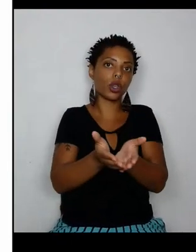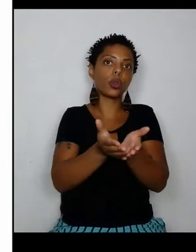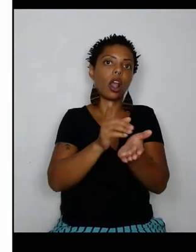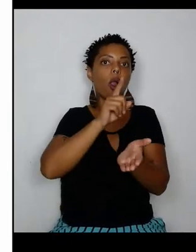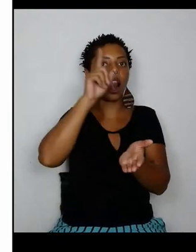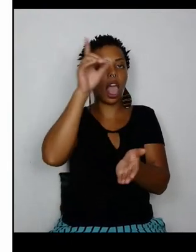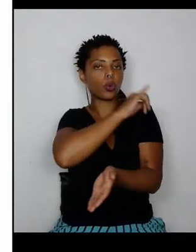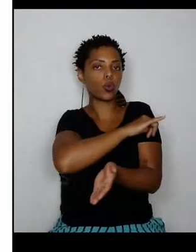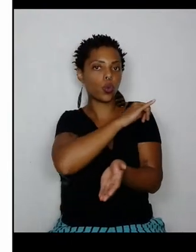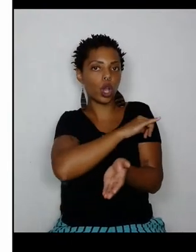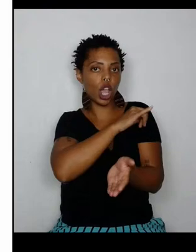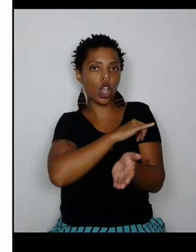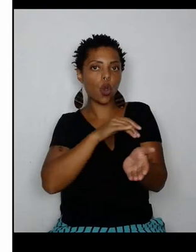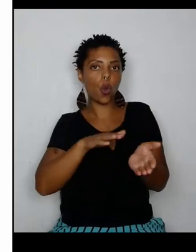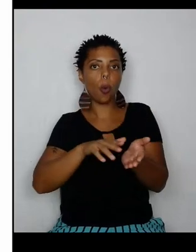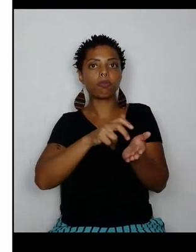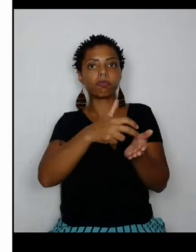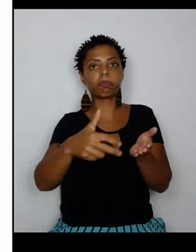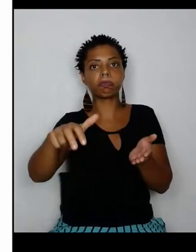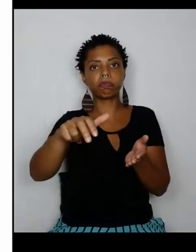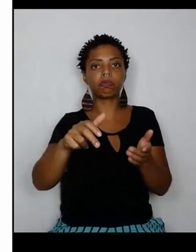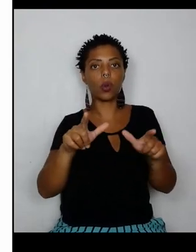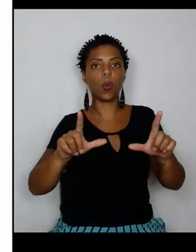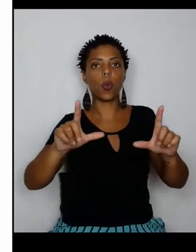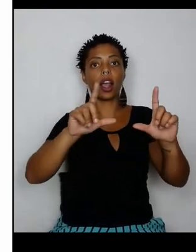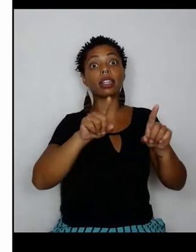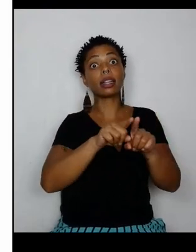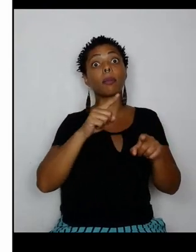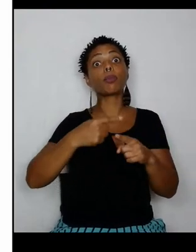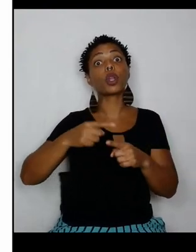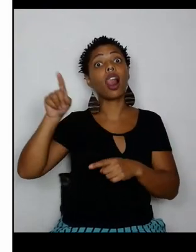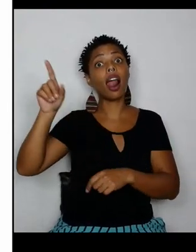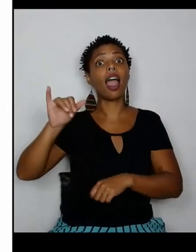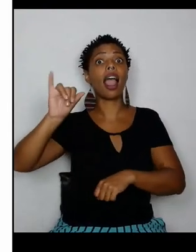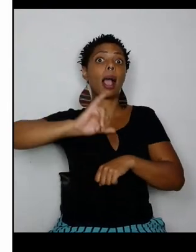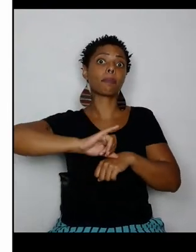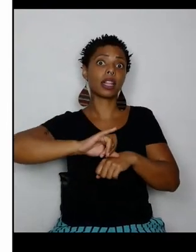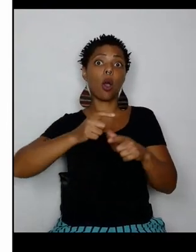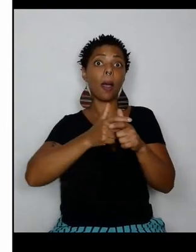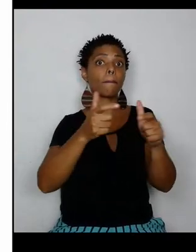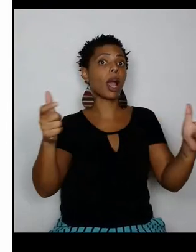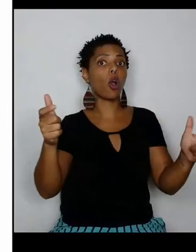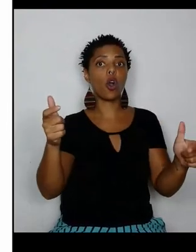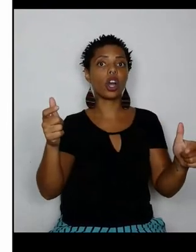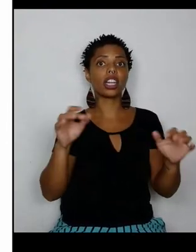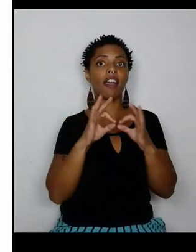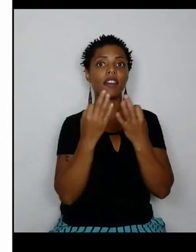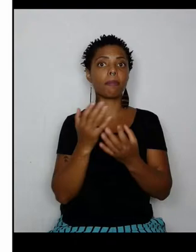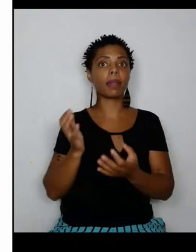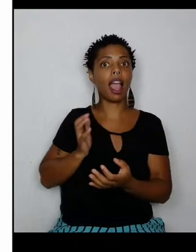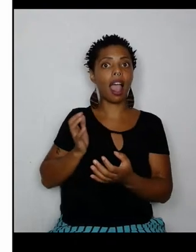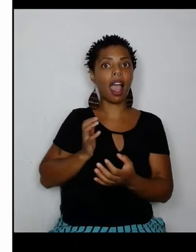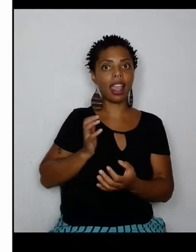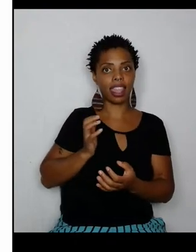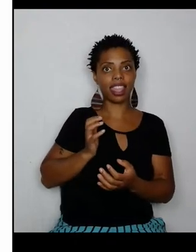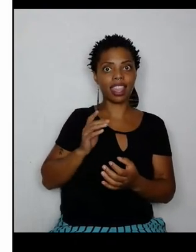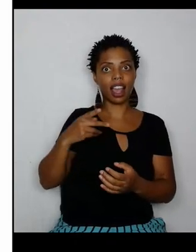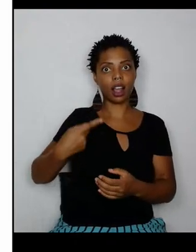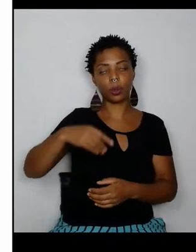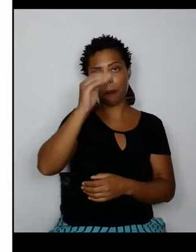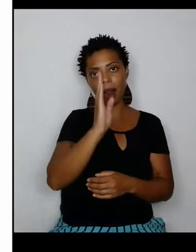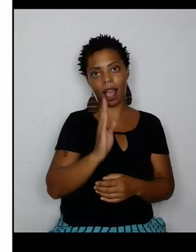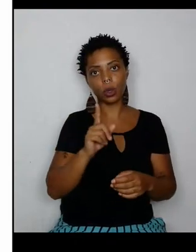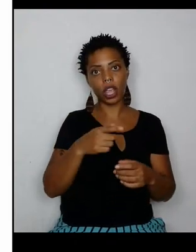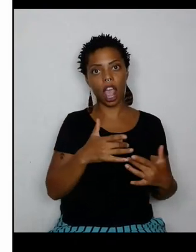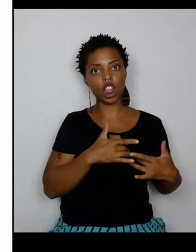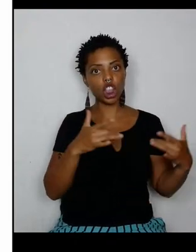brazil by ship so they disembark it in the rio de janeiro port and that's where most of